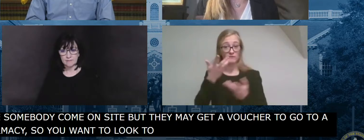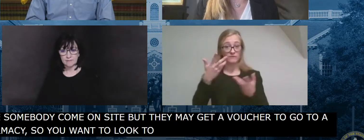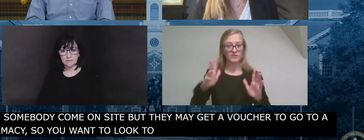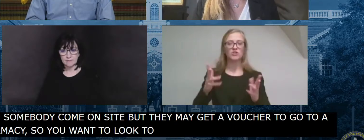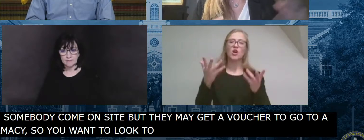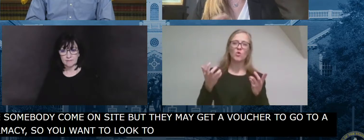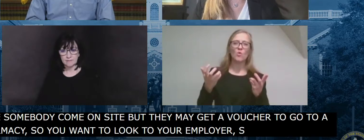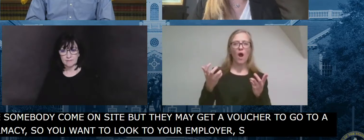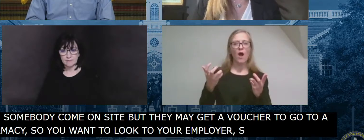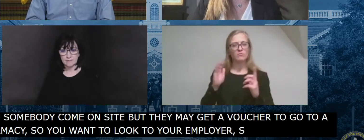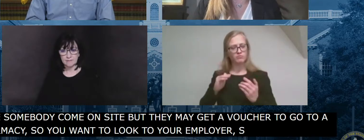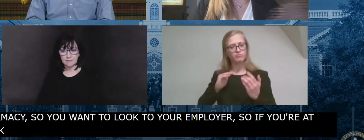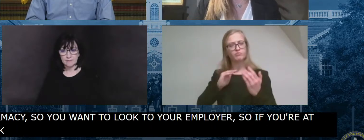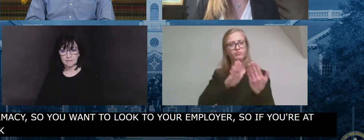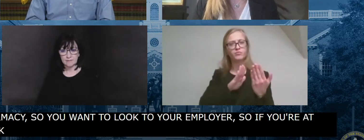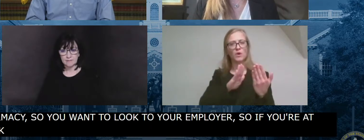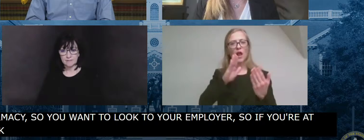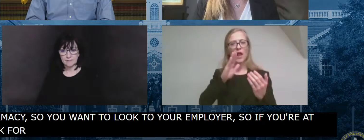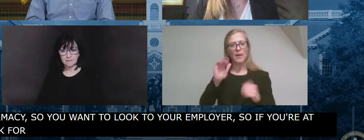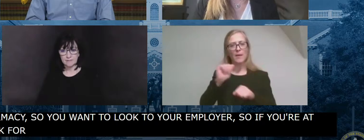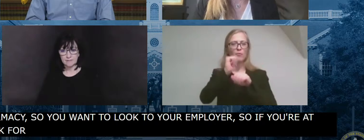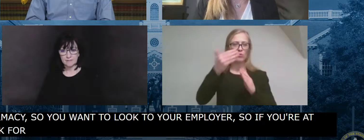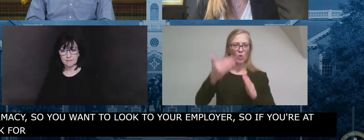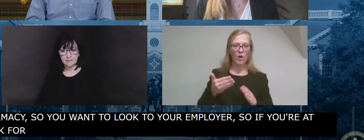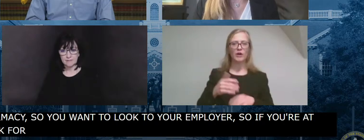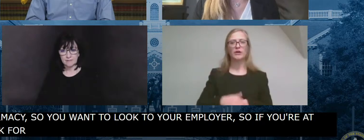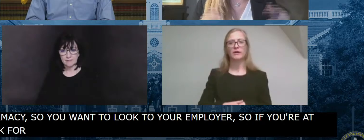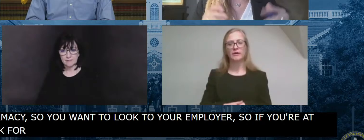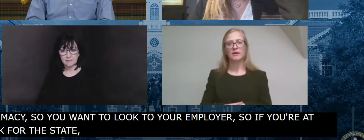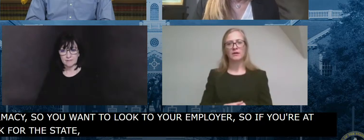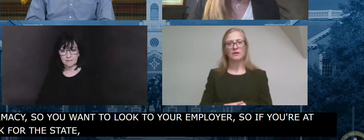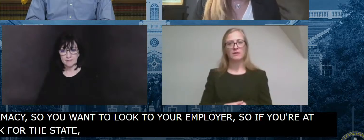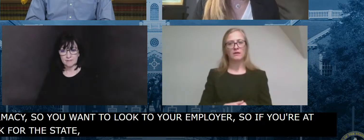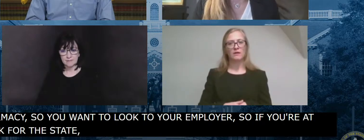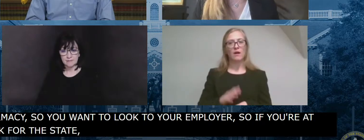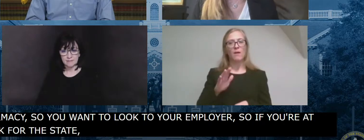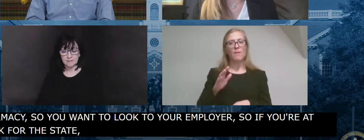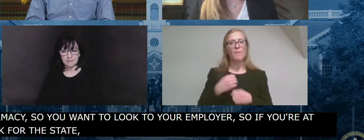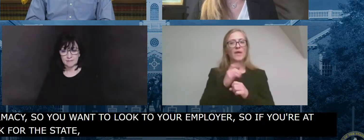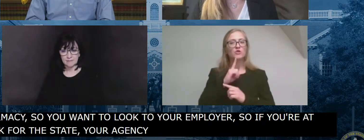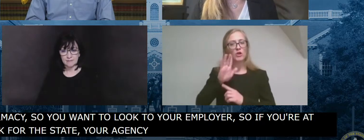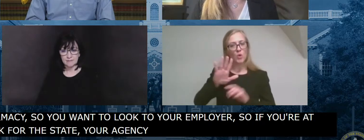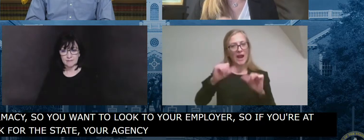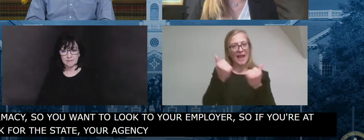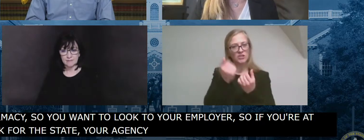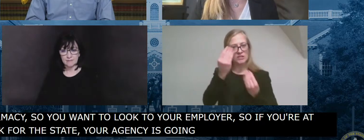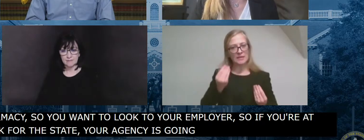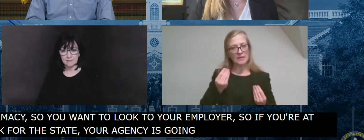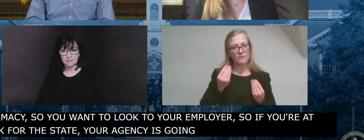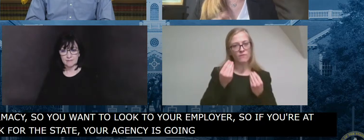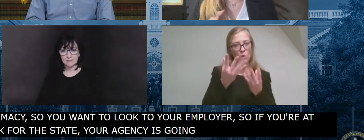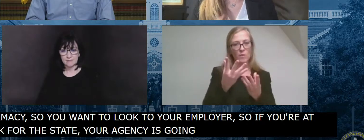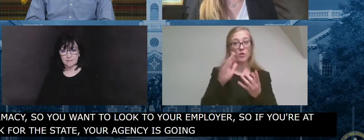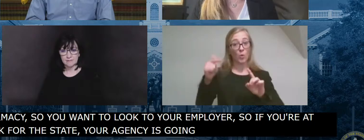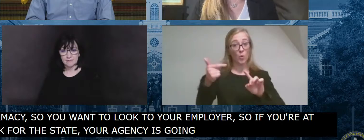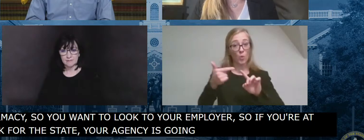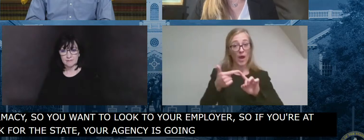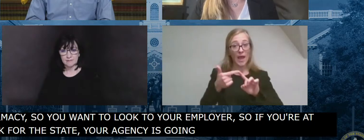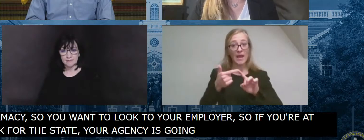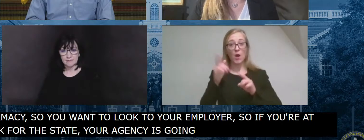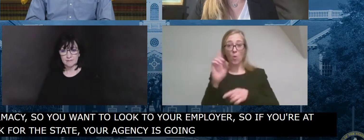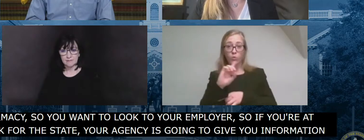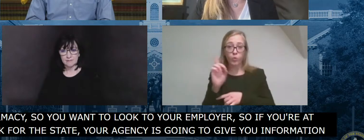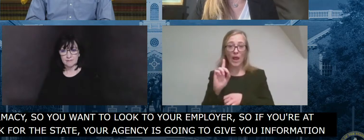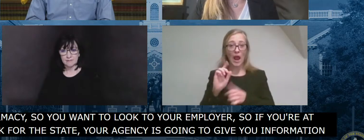work for the state, it would be your agency is going to give you information when and where you